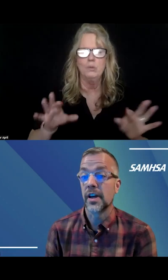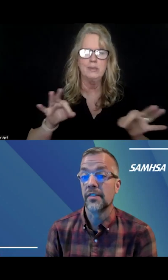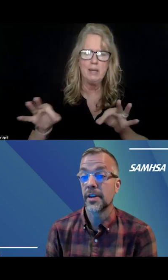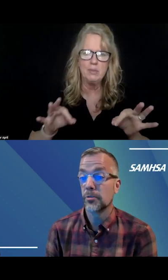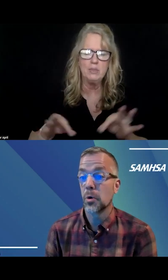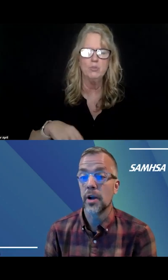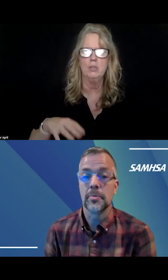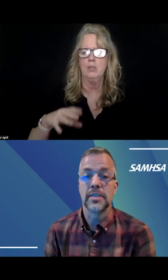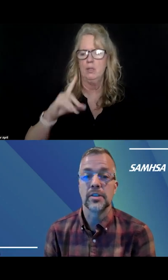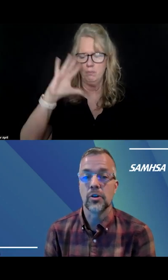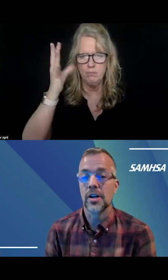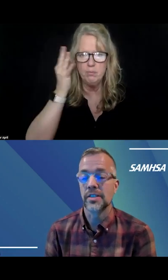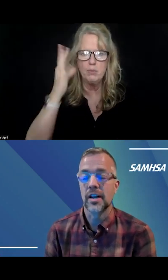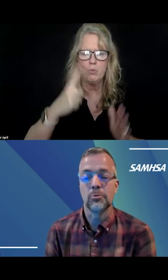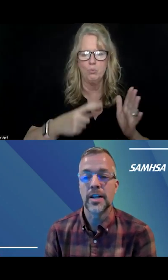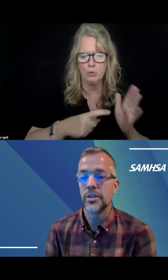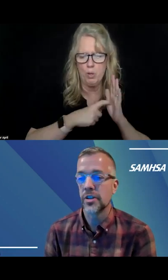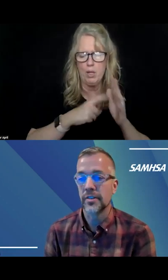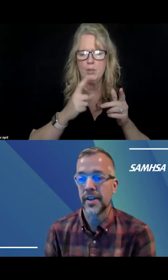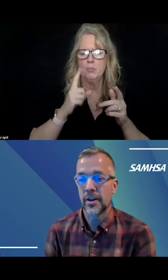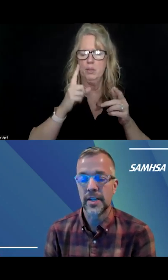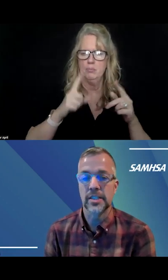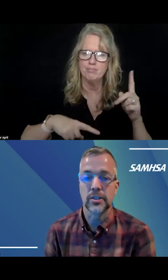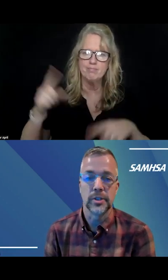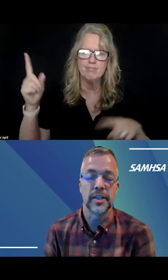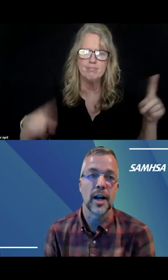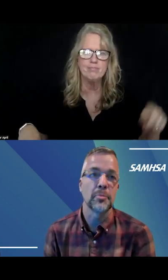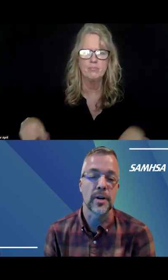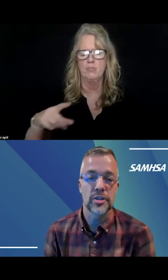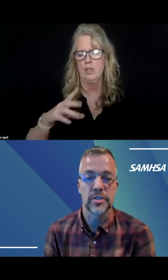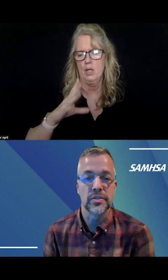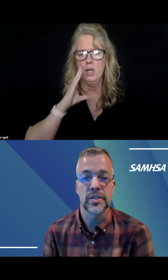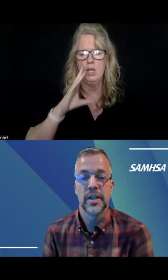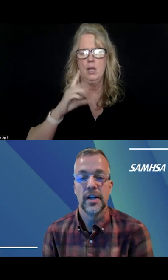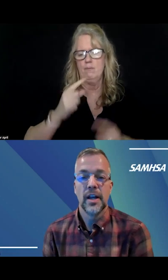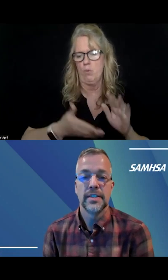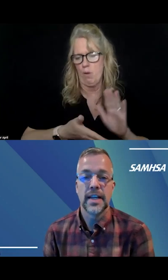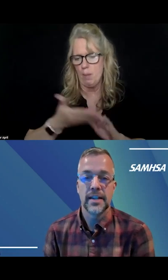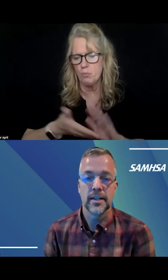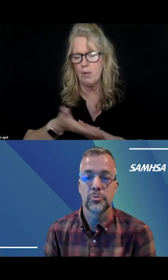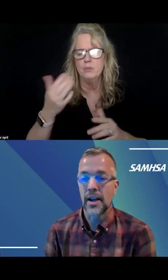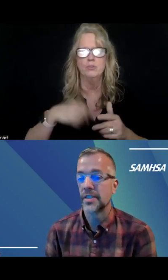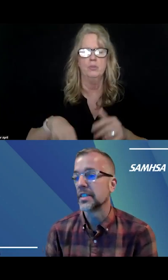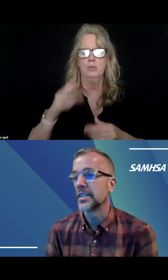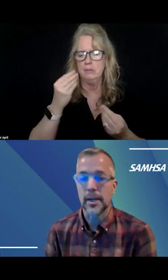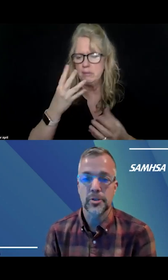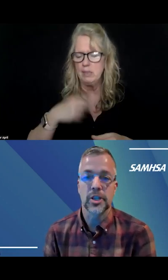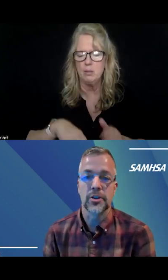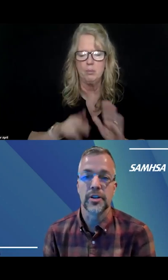forth federal requirements across a range of areas, including operations, data,